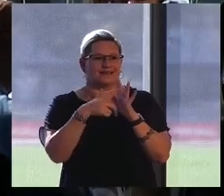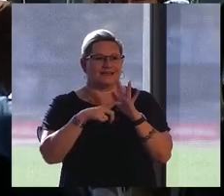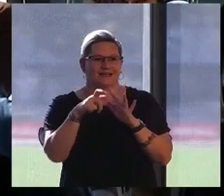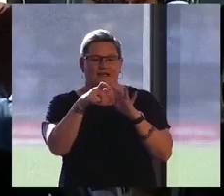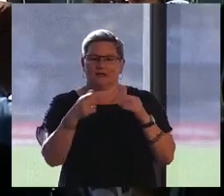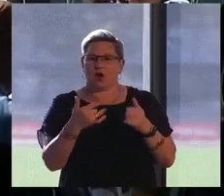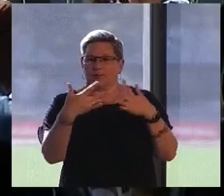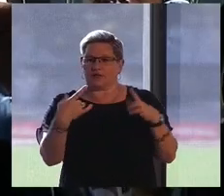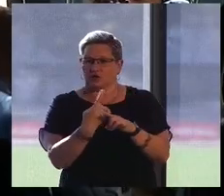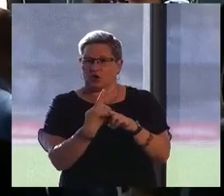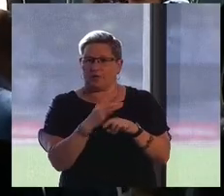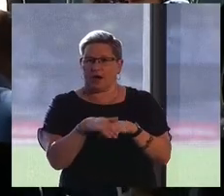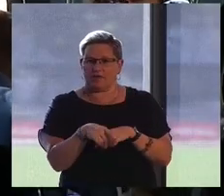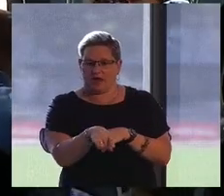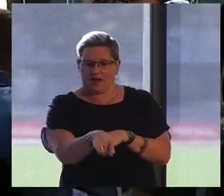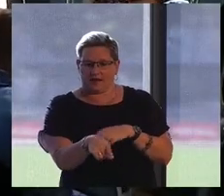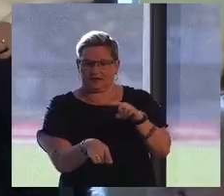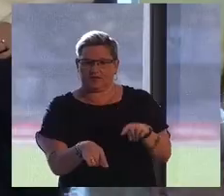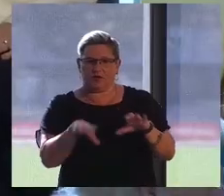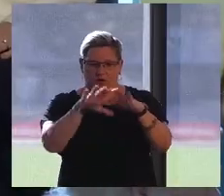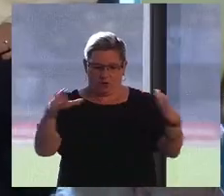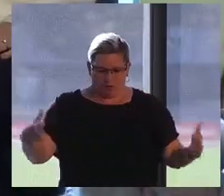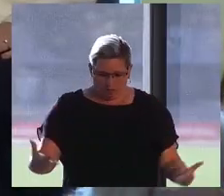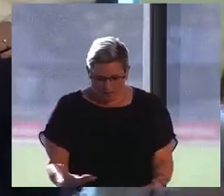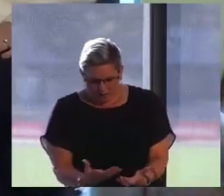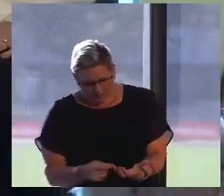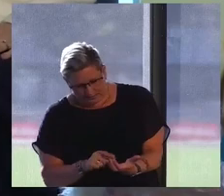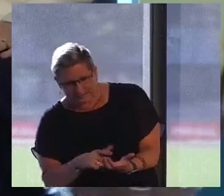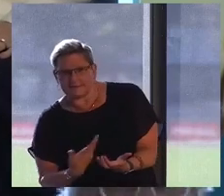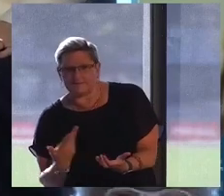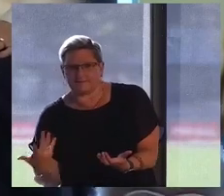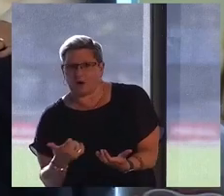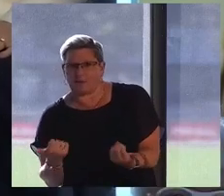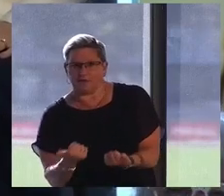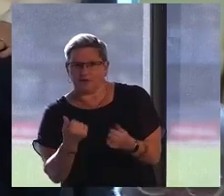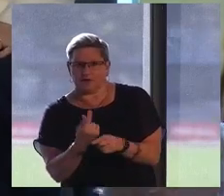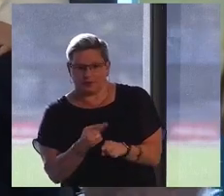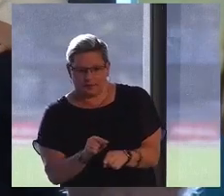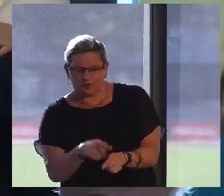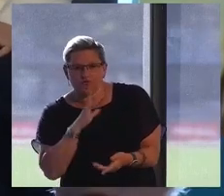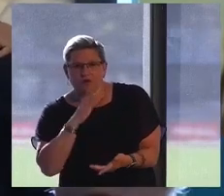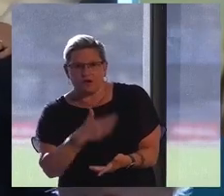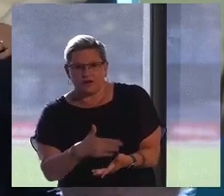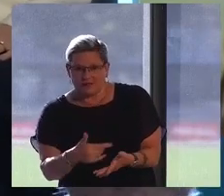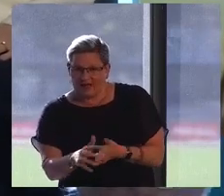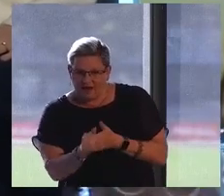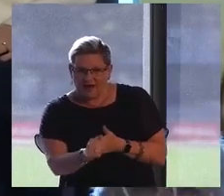history of the globe, it's one of the main drivers of the climate. It's really nearly everything.